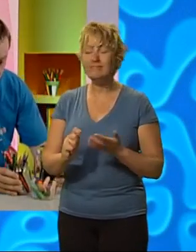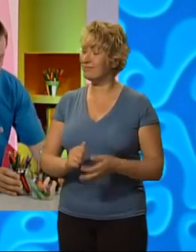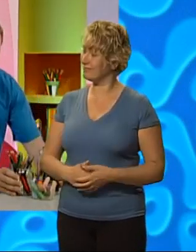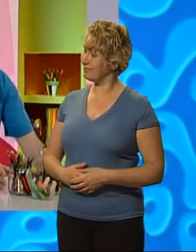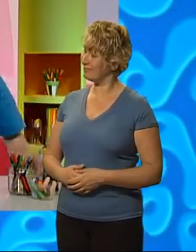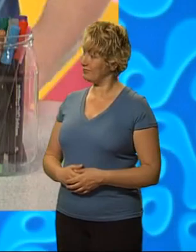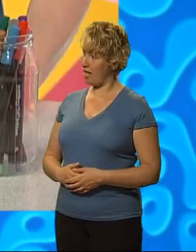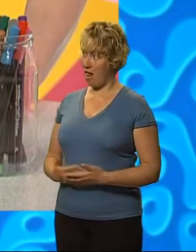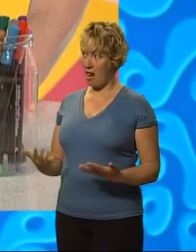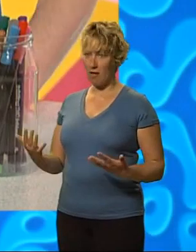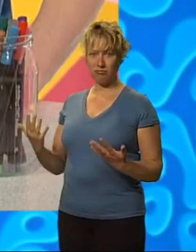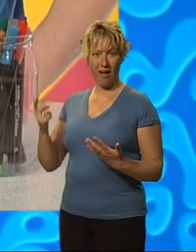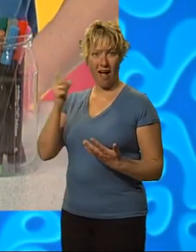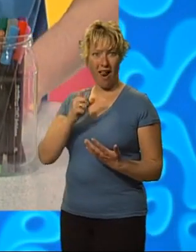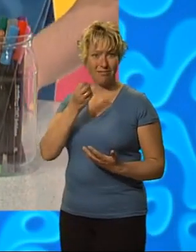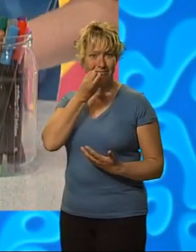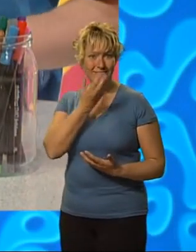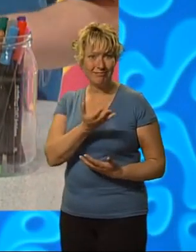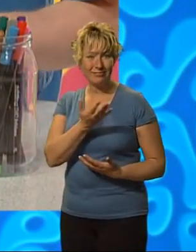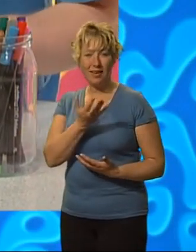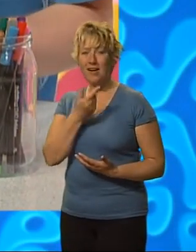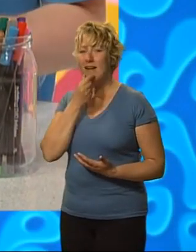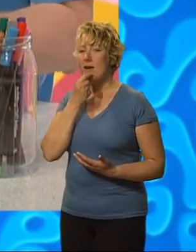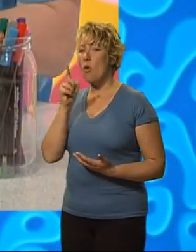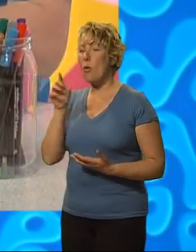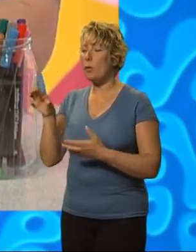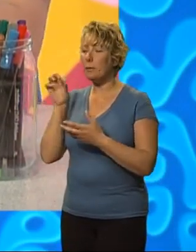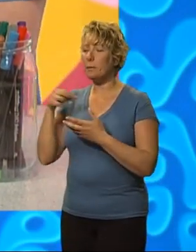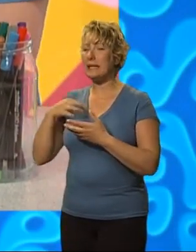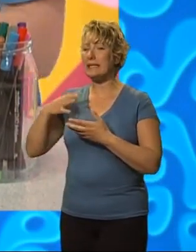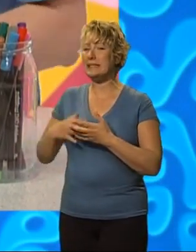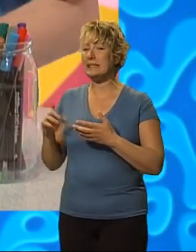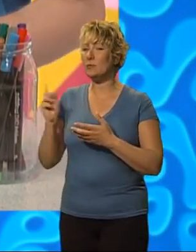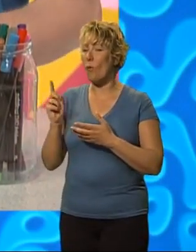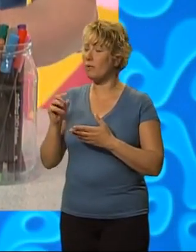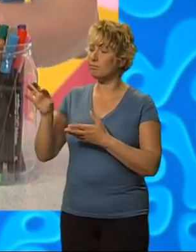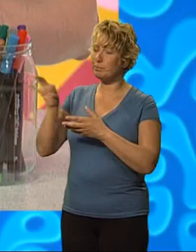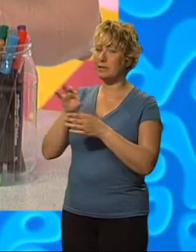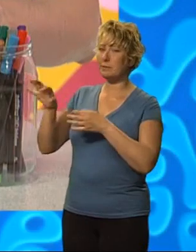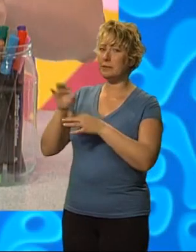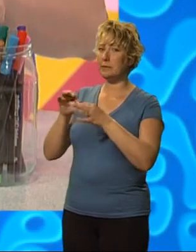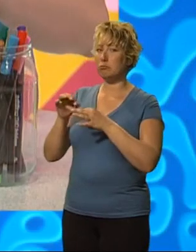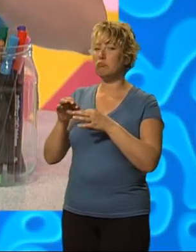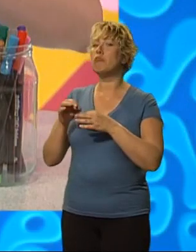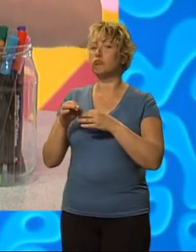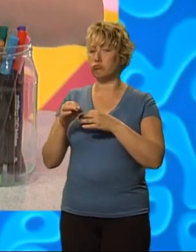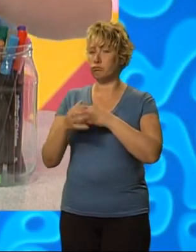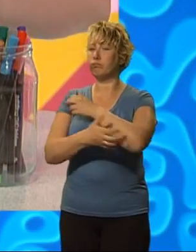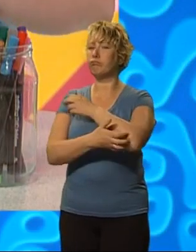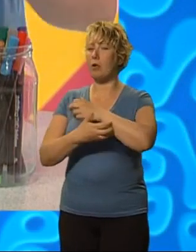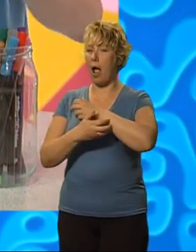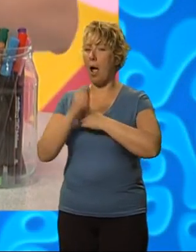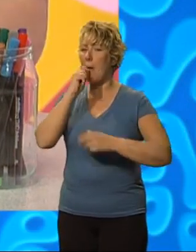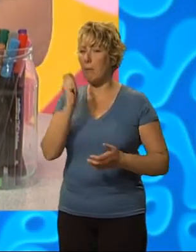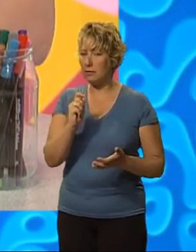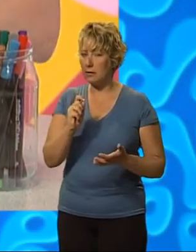Look at all these lovely colours. Let's pick out the ones I'm going to need for my picture. Definitely need a brown pencil and